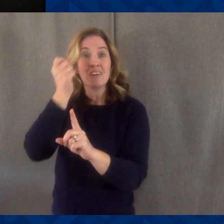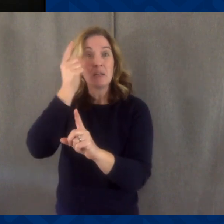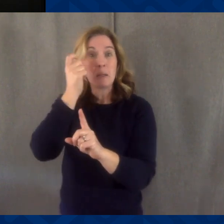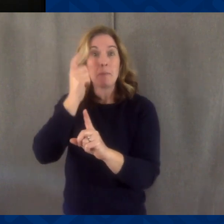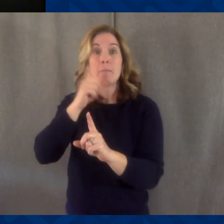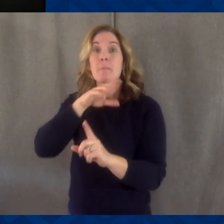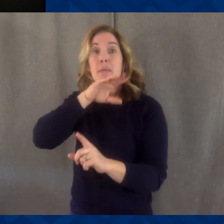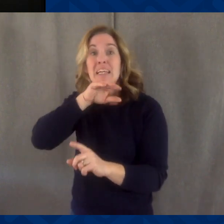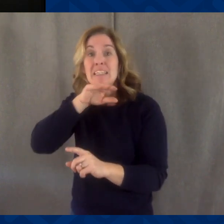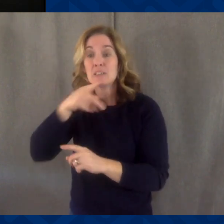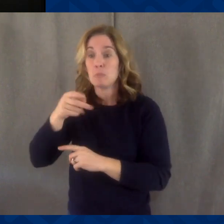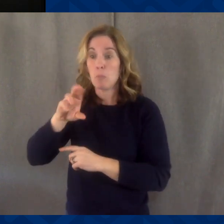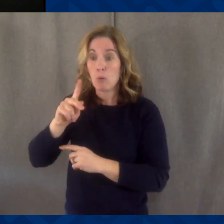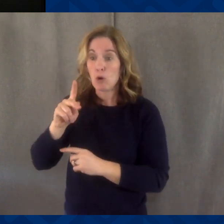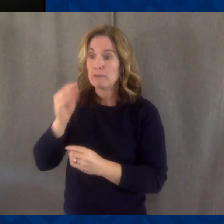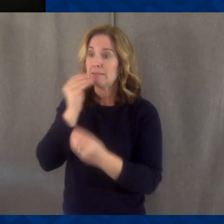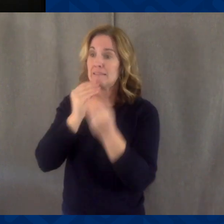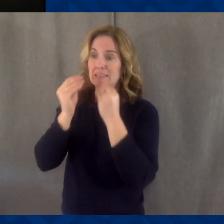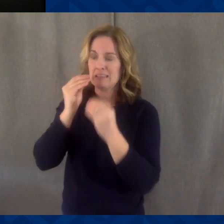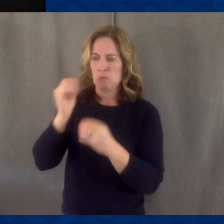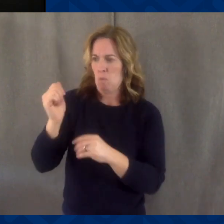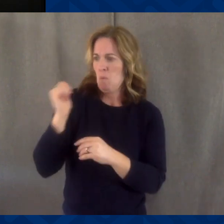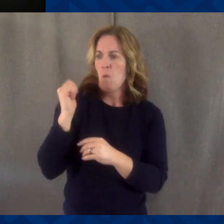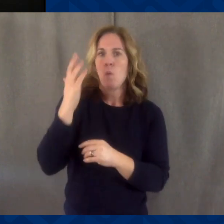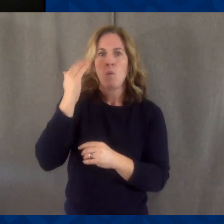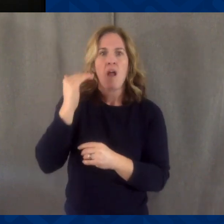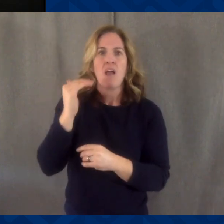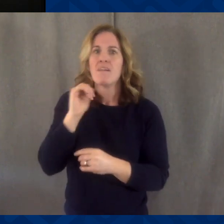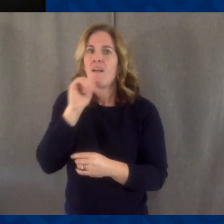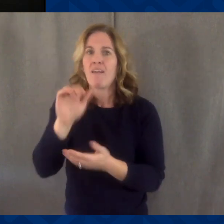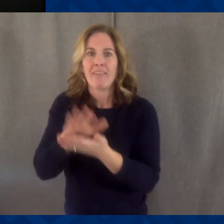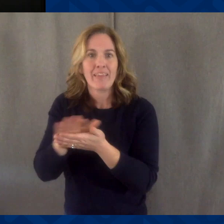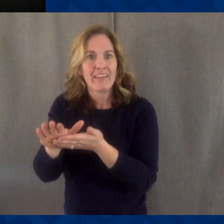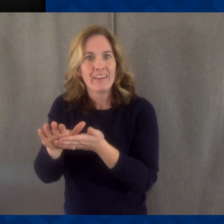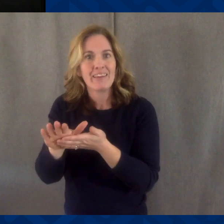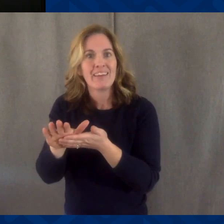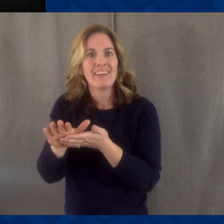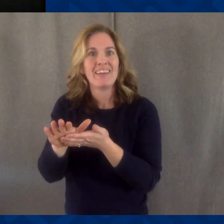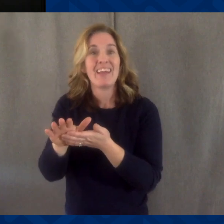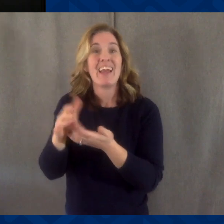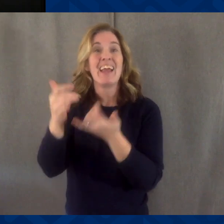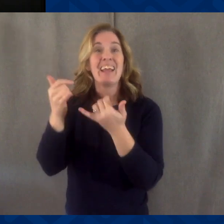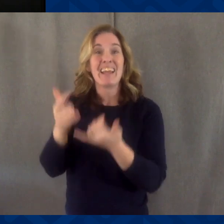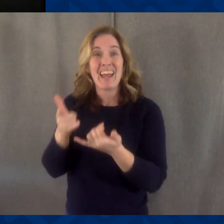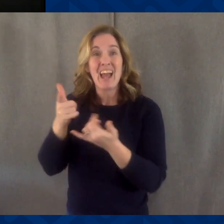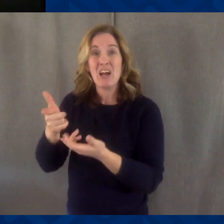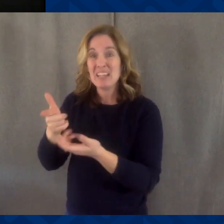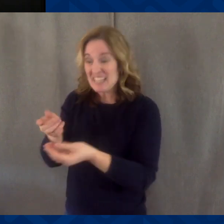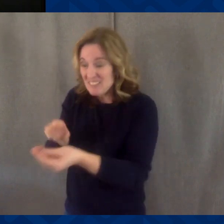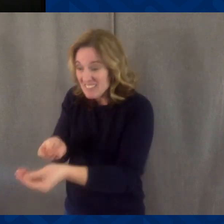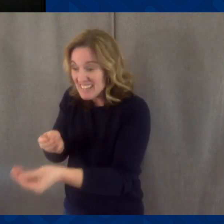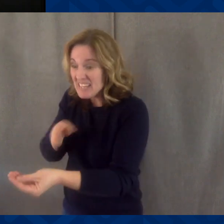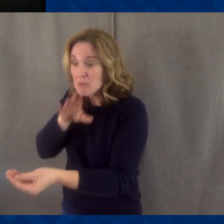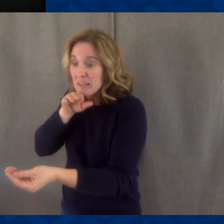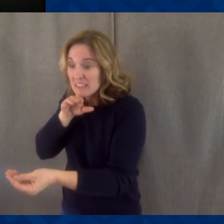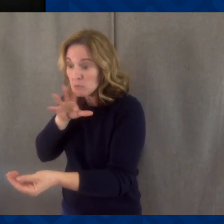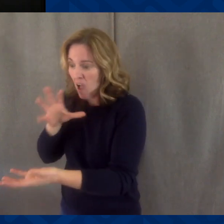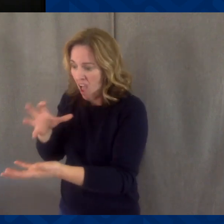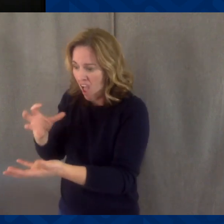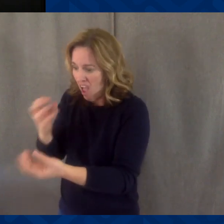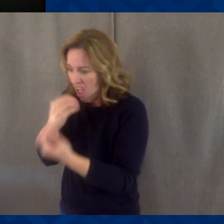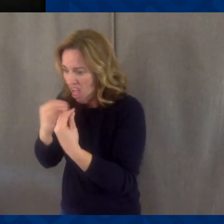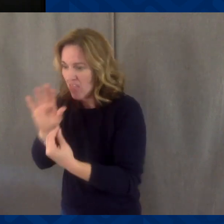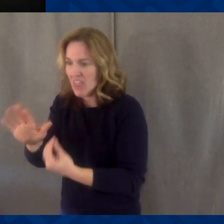imagine the sense of shame that this young man must be feeling that he's dining alongside of the pigs. And it says that he was